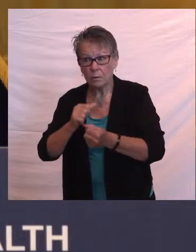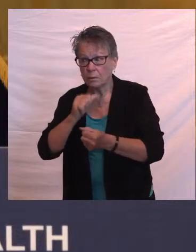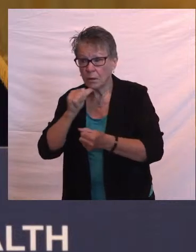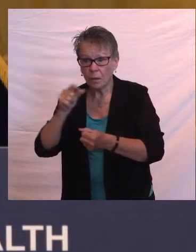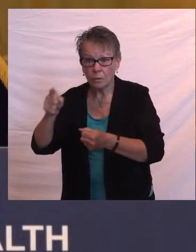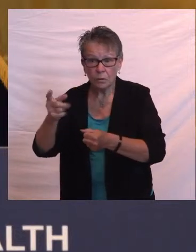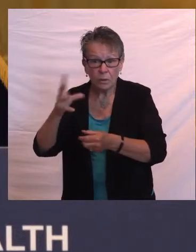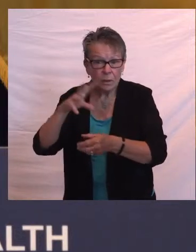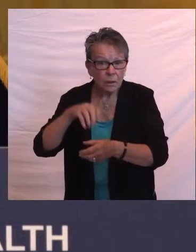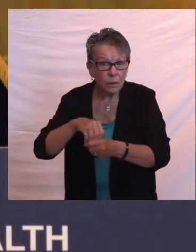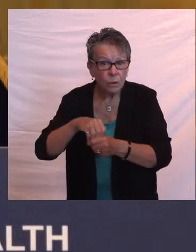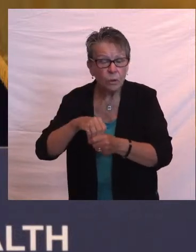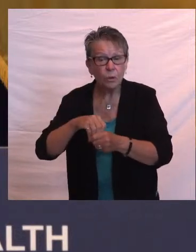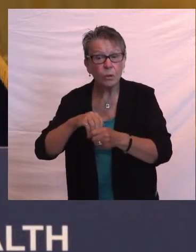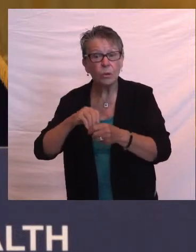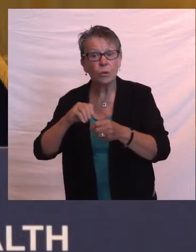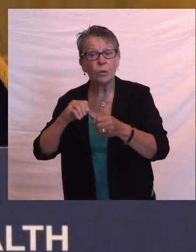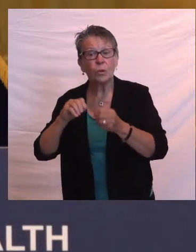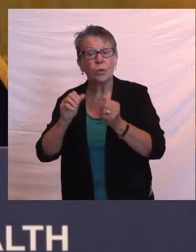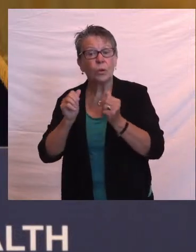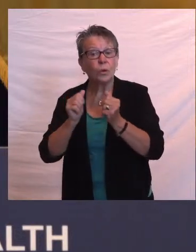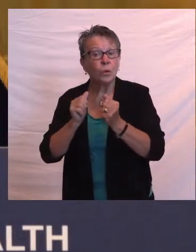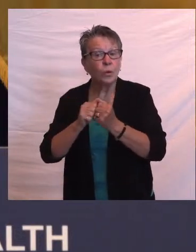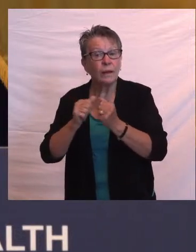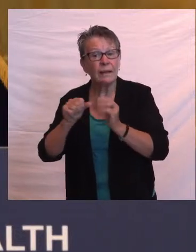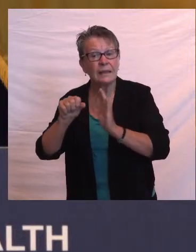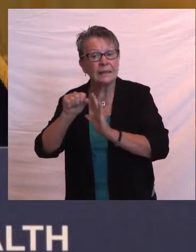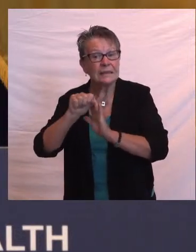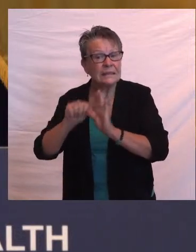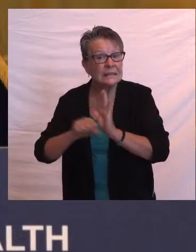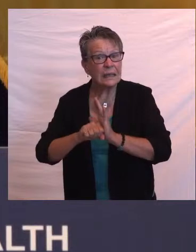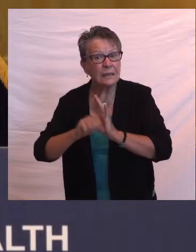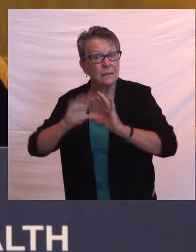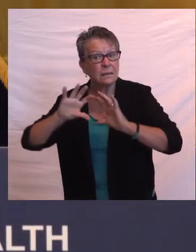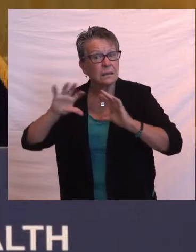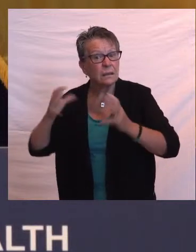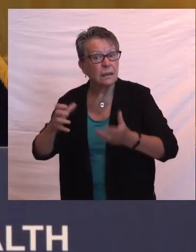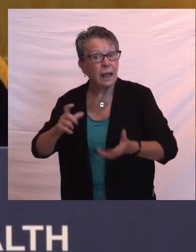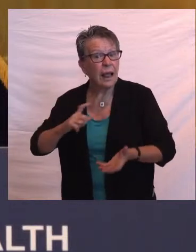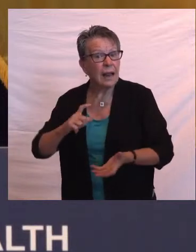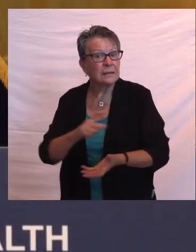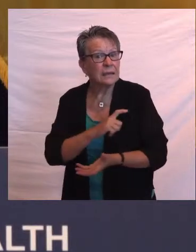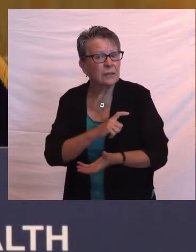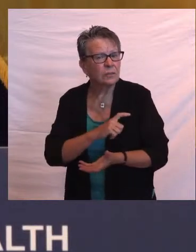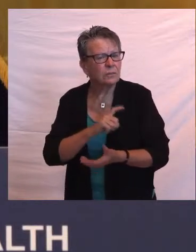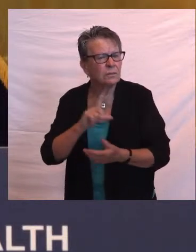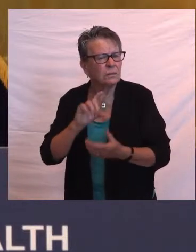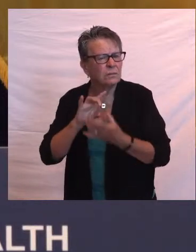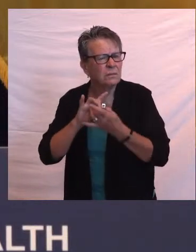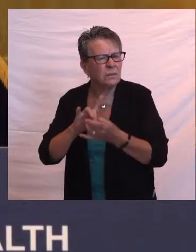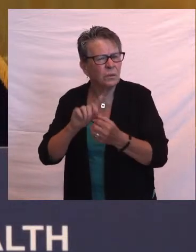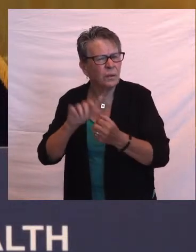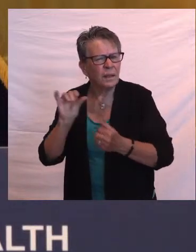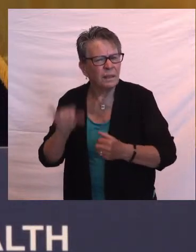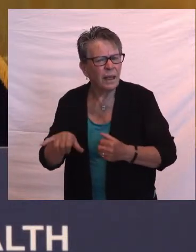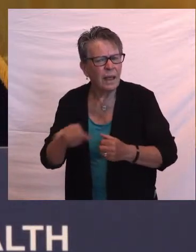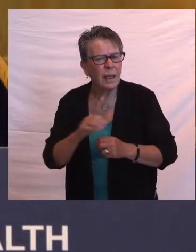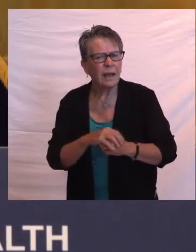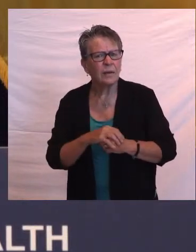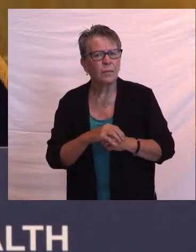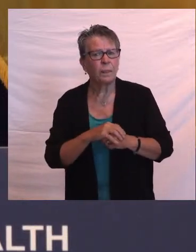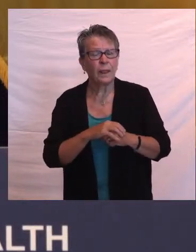delegation as it relates to these matters? I'll get back to you on the learner's permit in Wanacue if you all could help me with that.